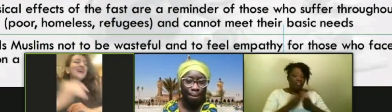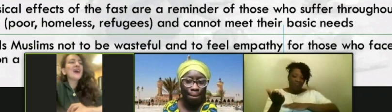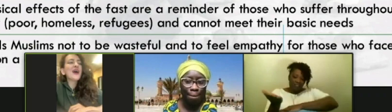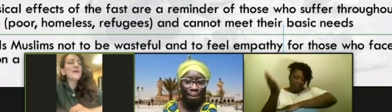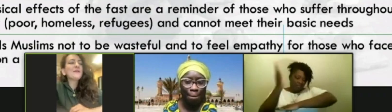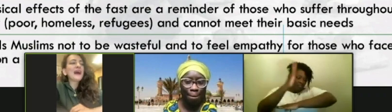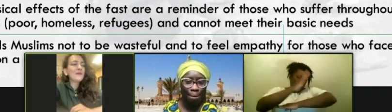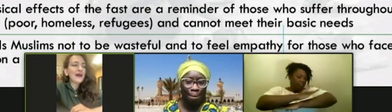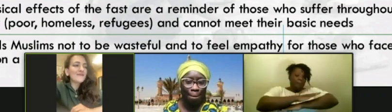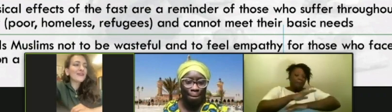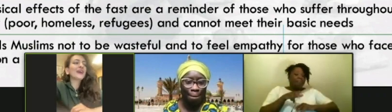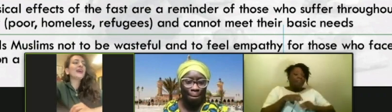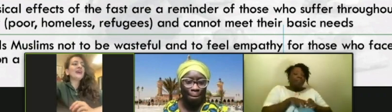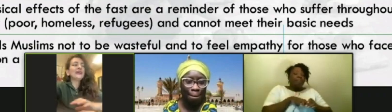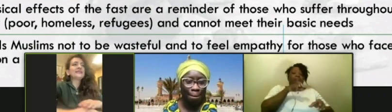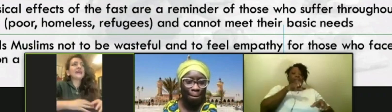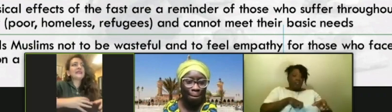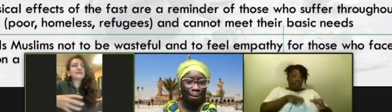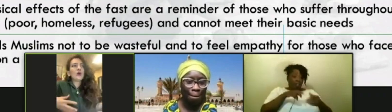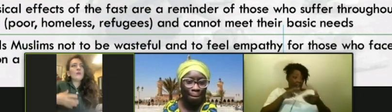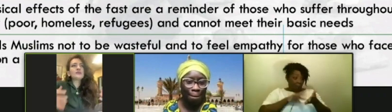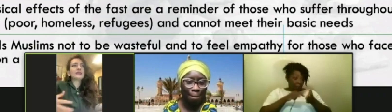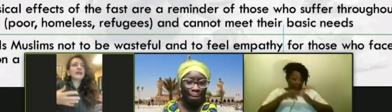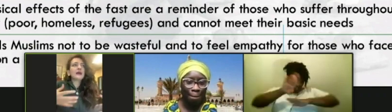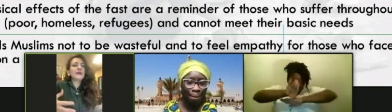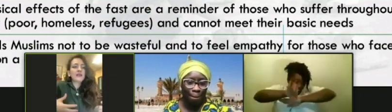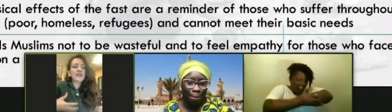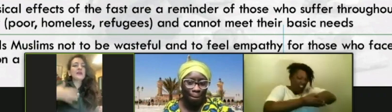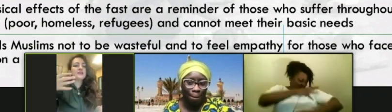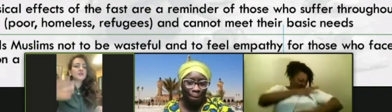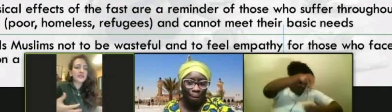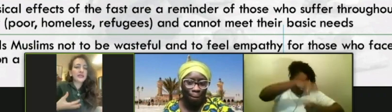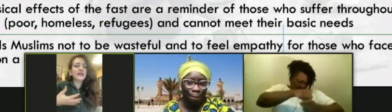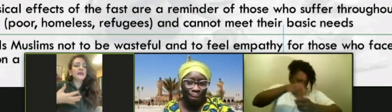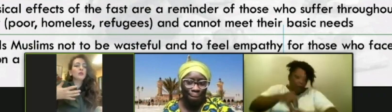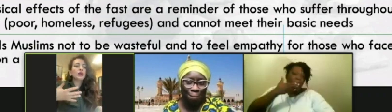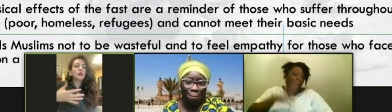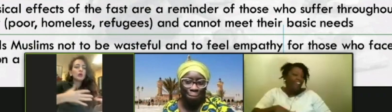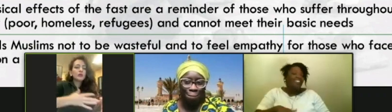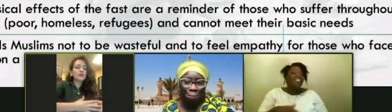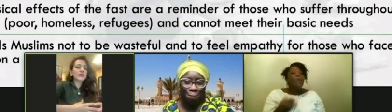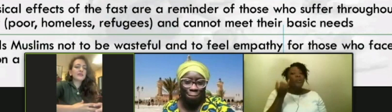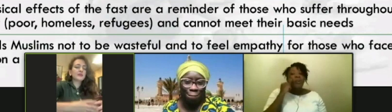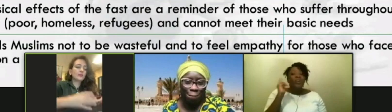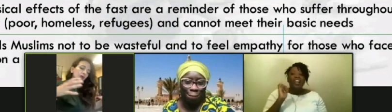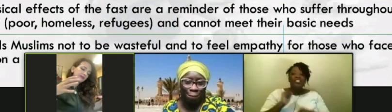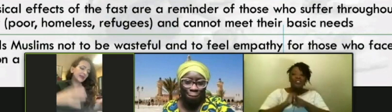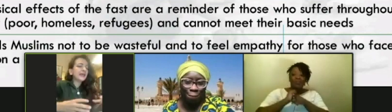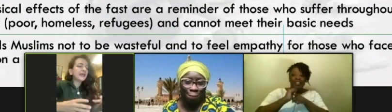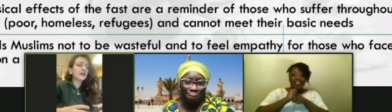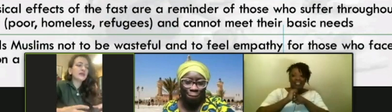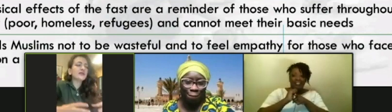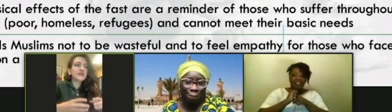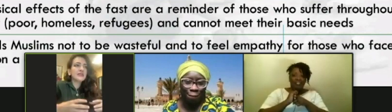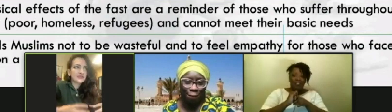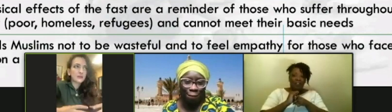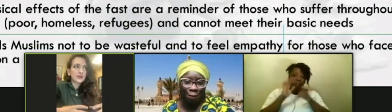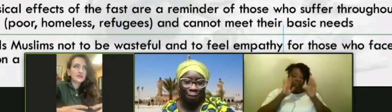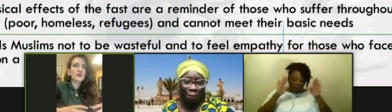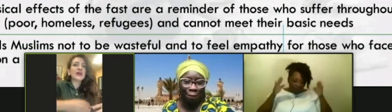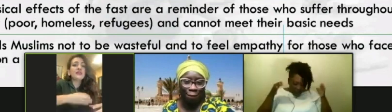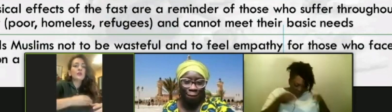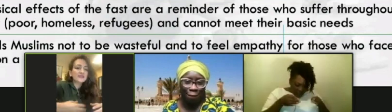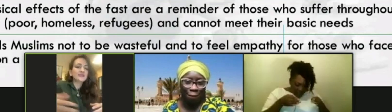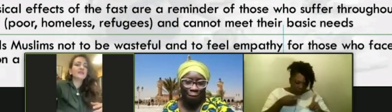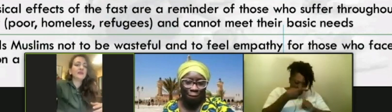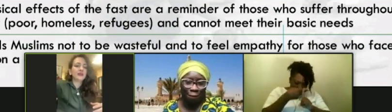things. However, it's almost like a marathon and a training. We're dedicating ourselves in this month